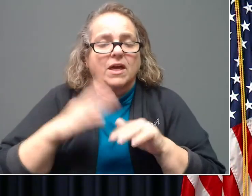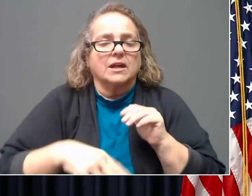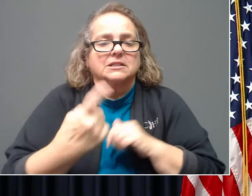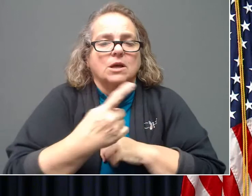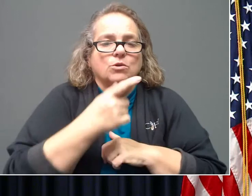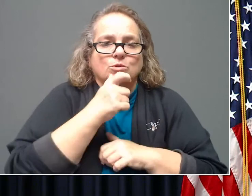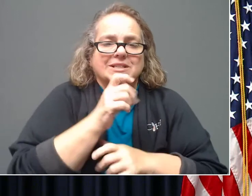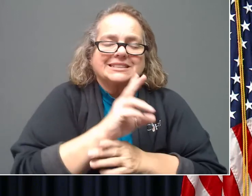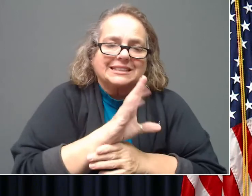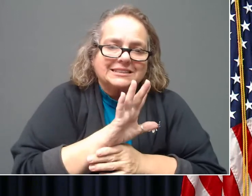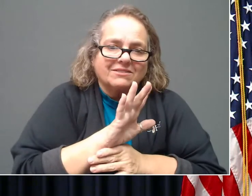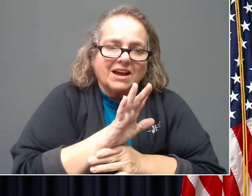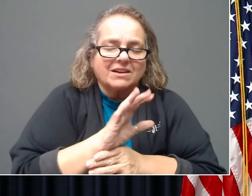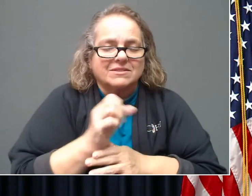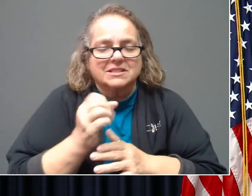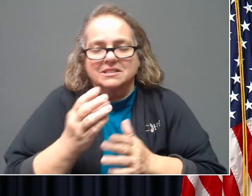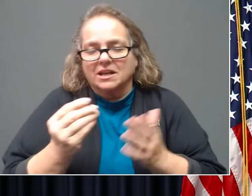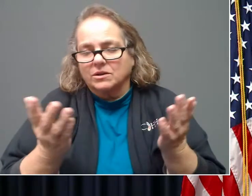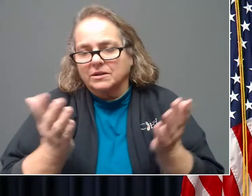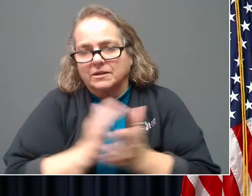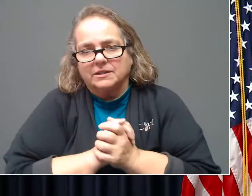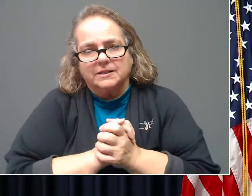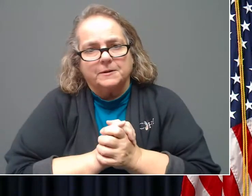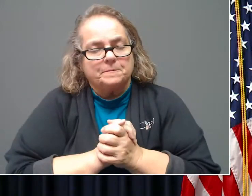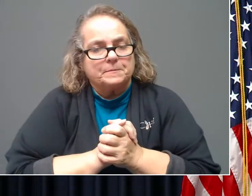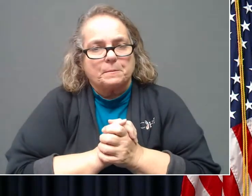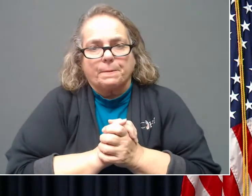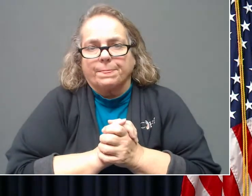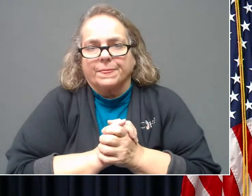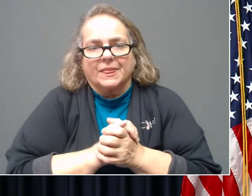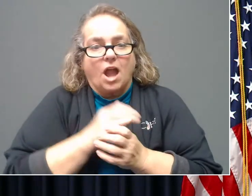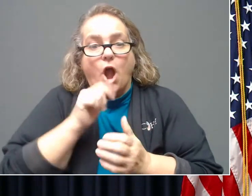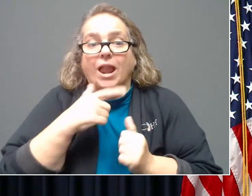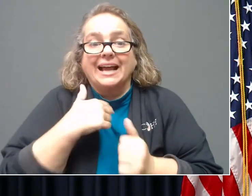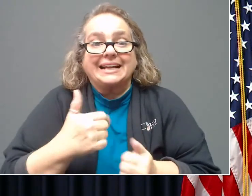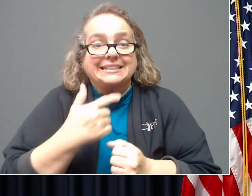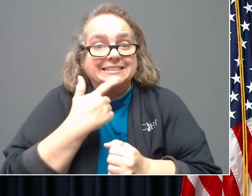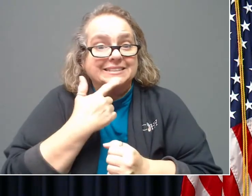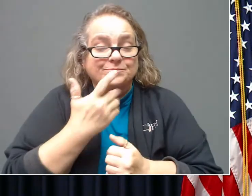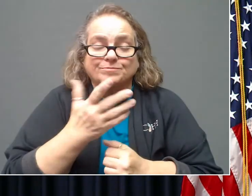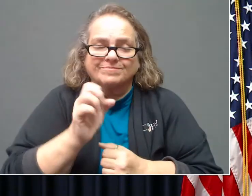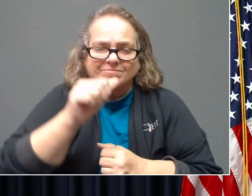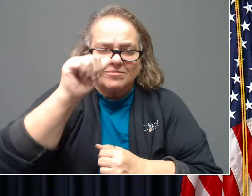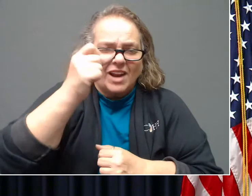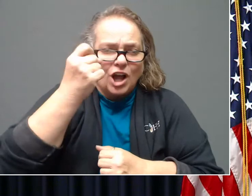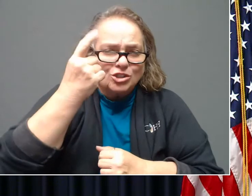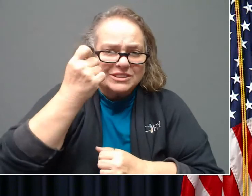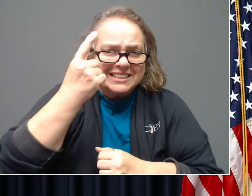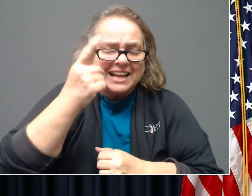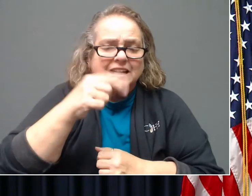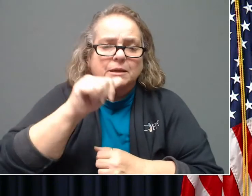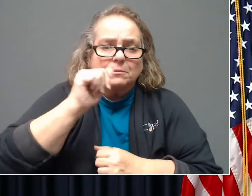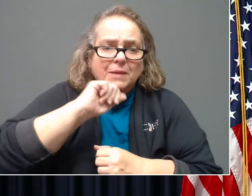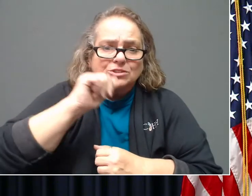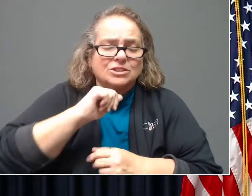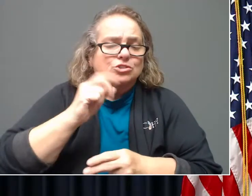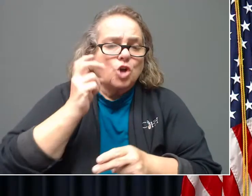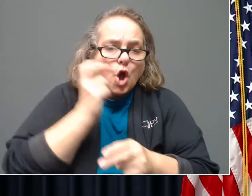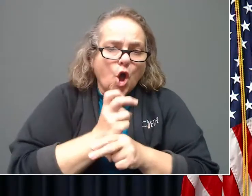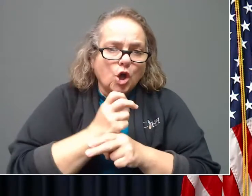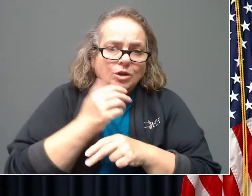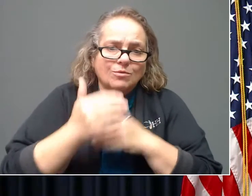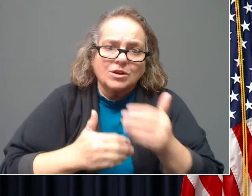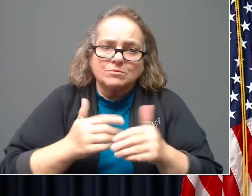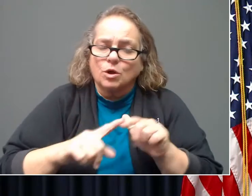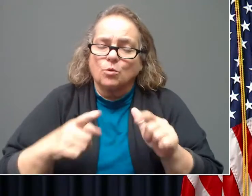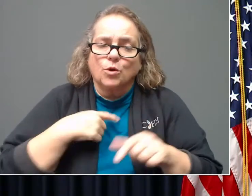So please try to be as understanding as you can. This is going to be the hard process, but we're doing it better